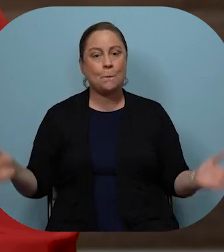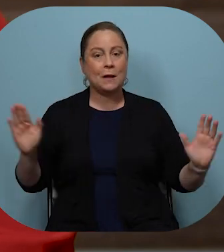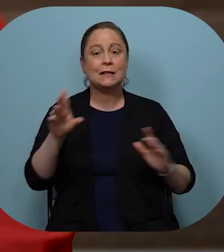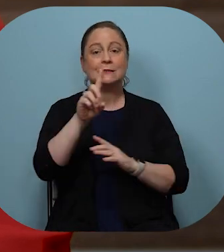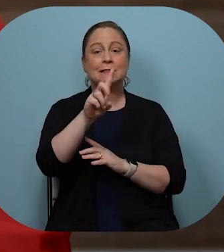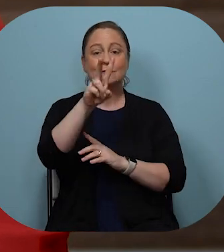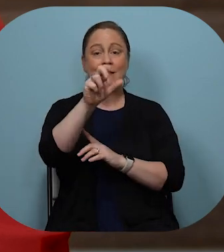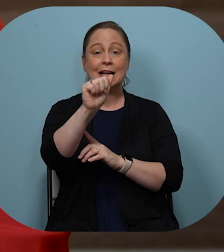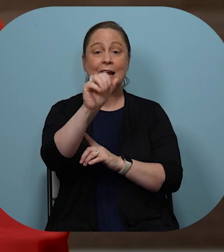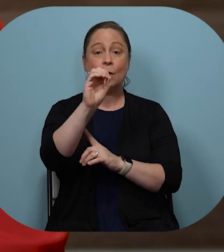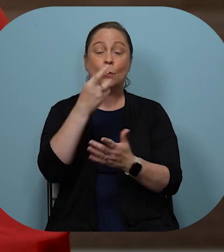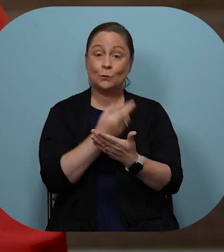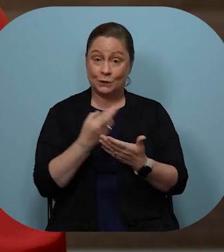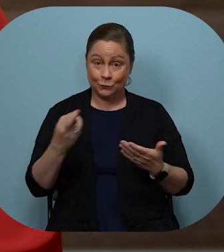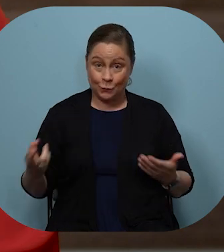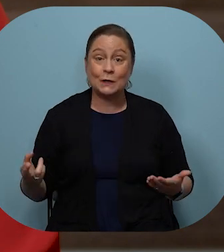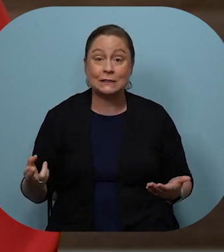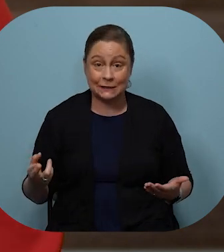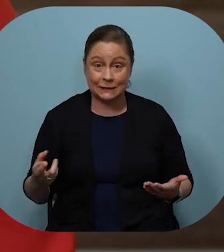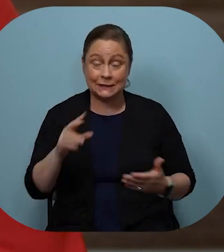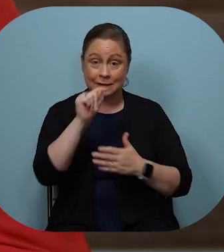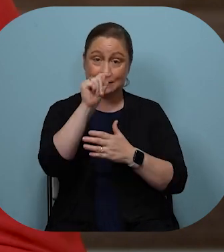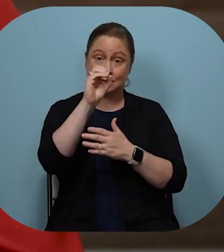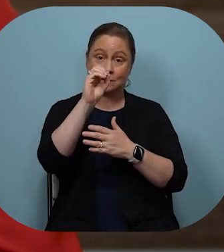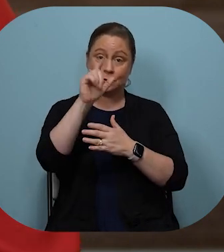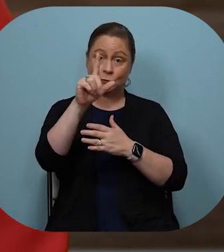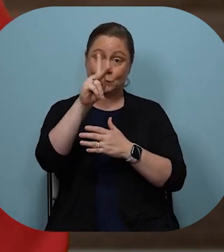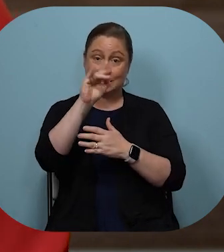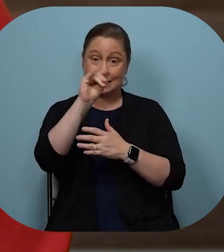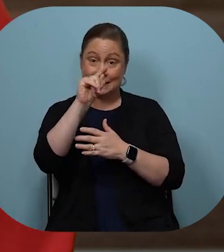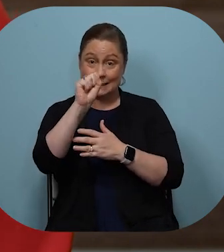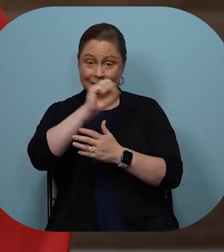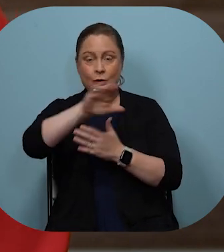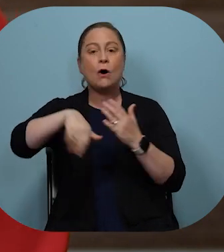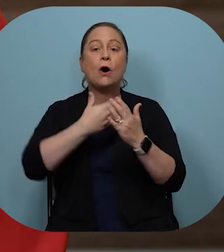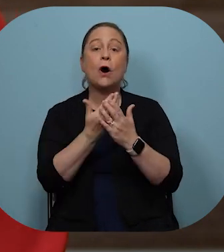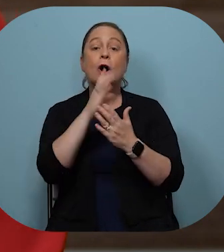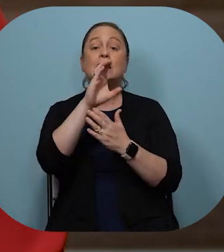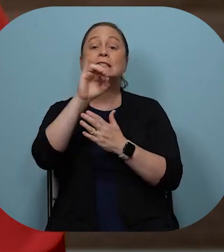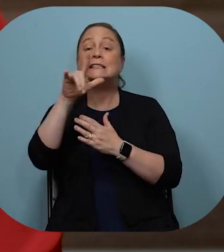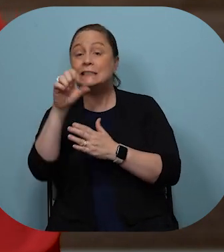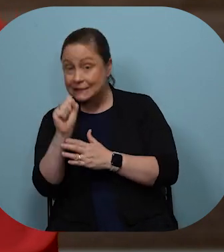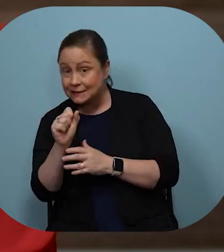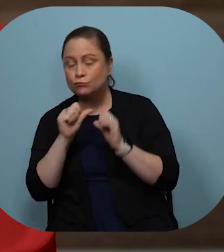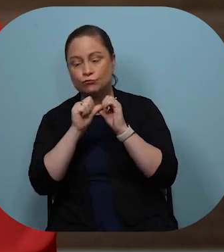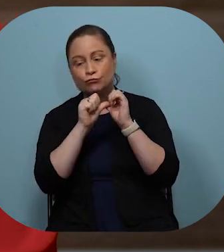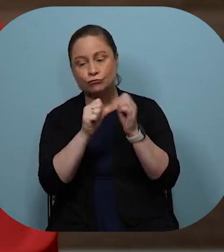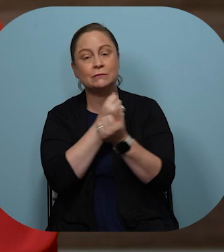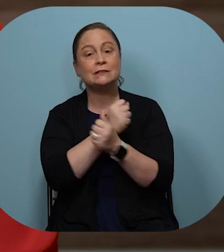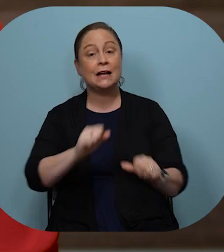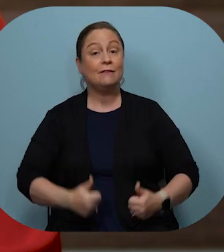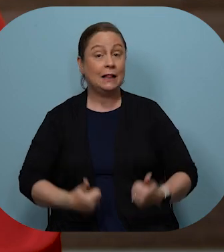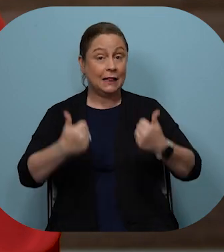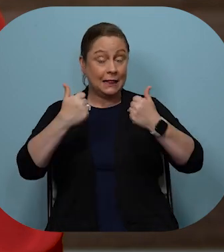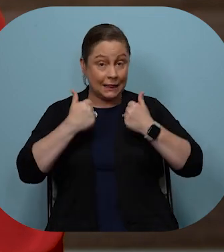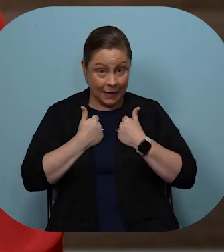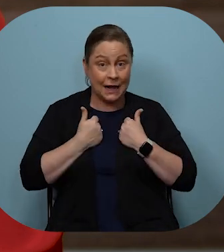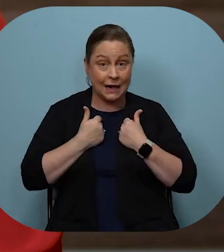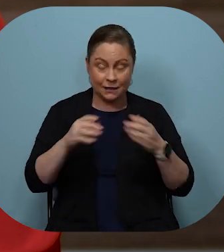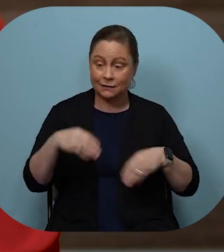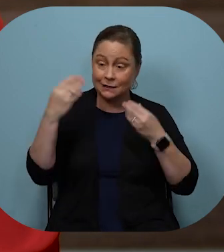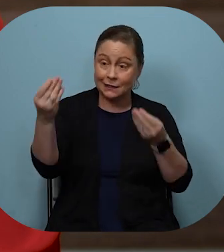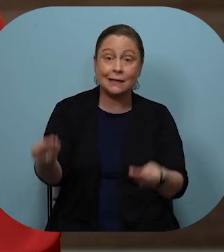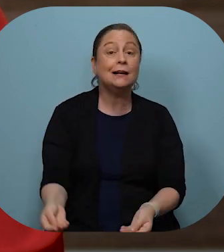the DVAO resources and toolkits to all CILs to continue saving lives by equipping our consumers with the